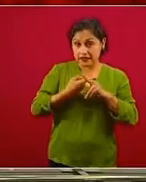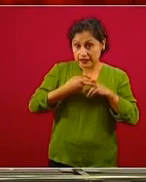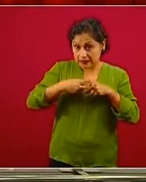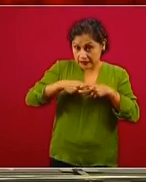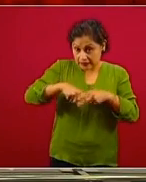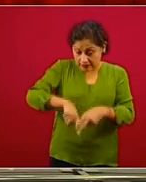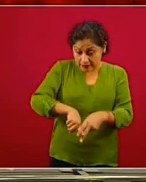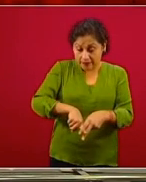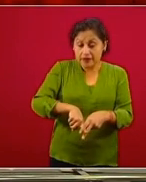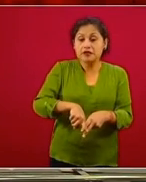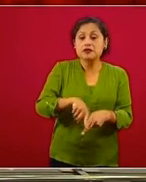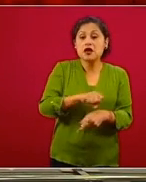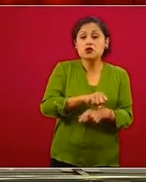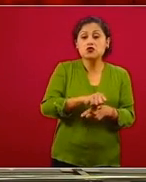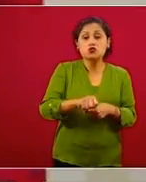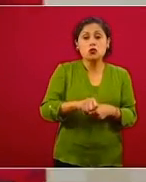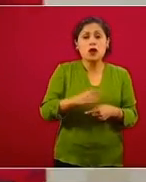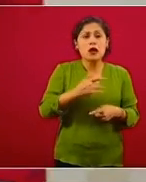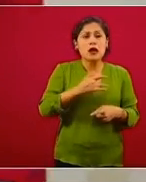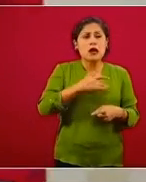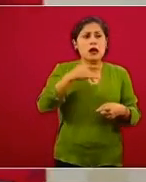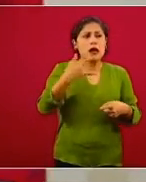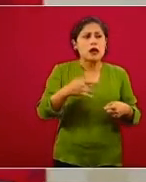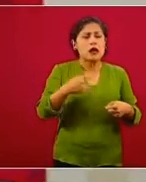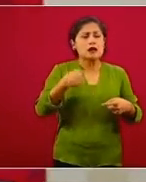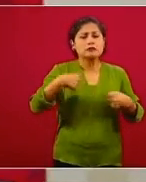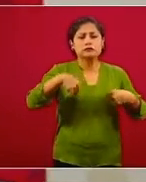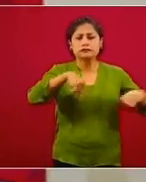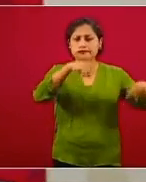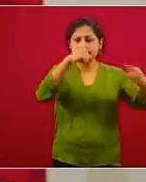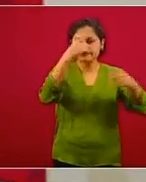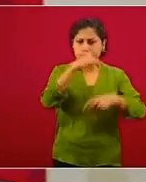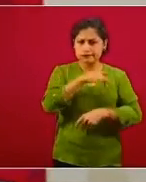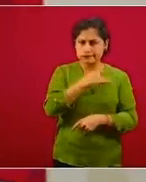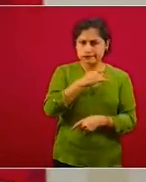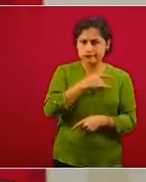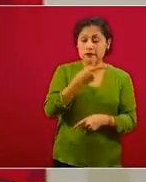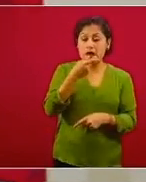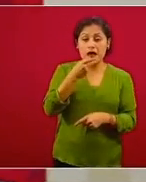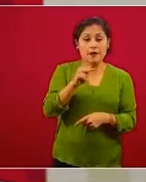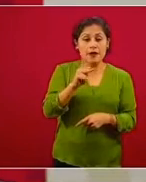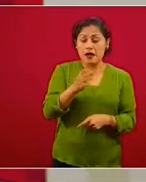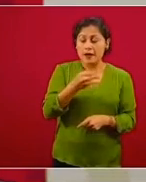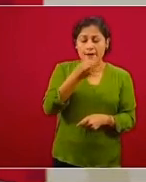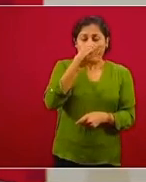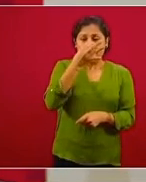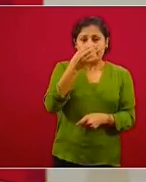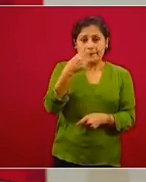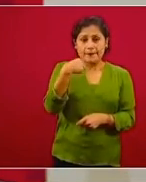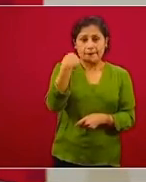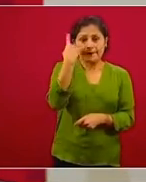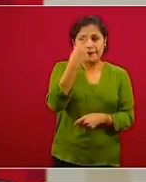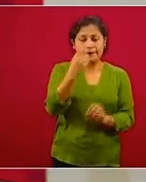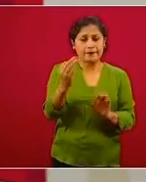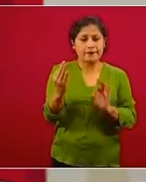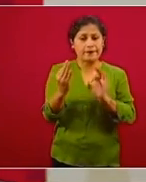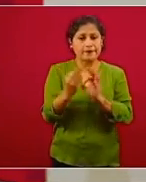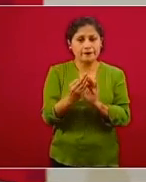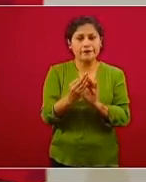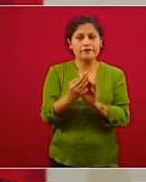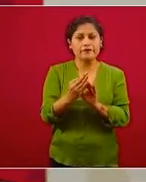problems. And then perhaps in a couple of hours, some people start to have difficulty